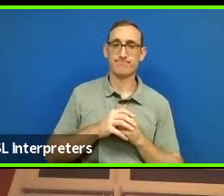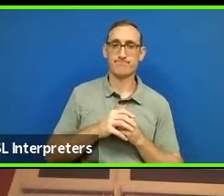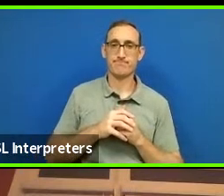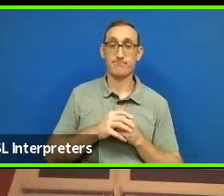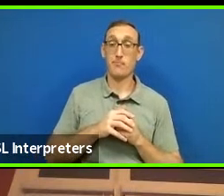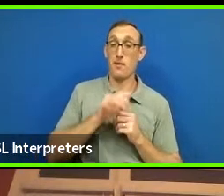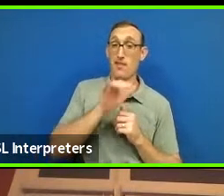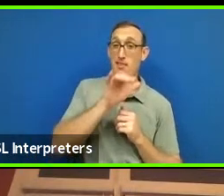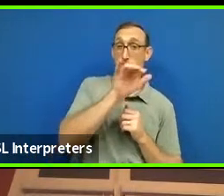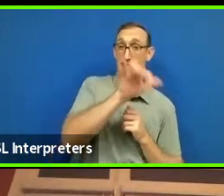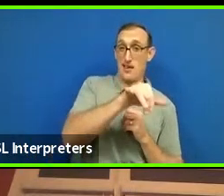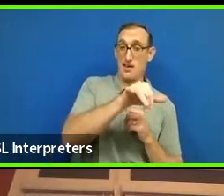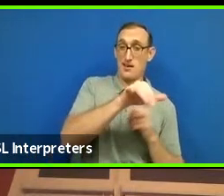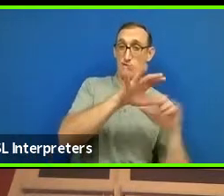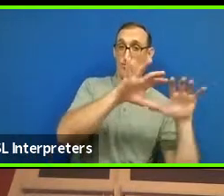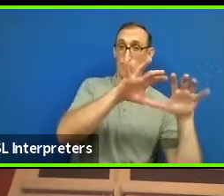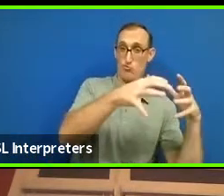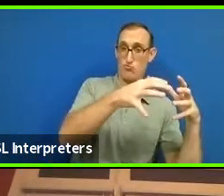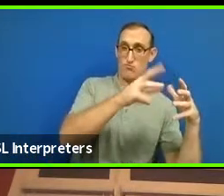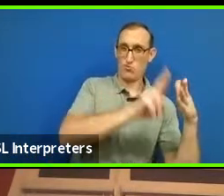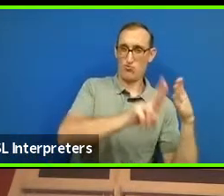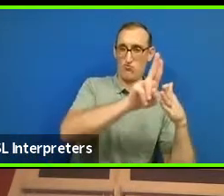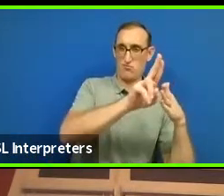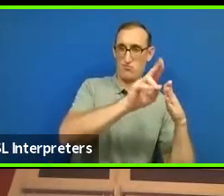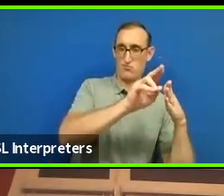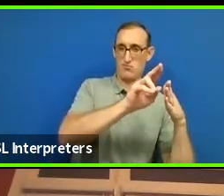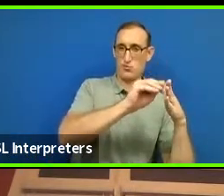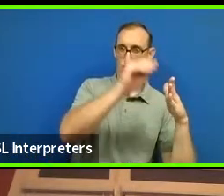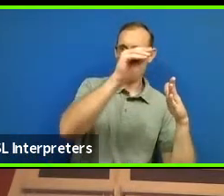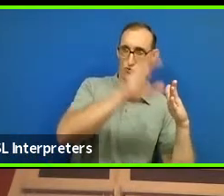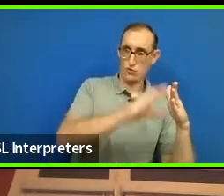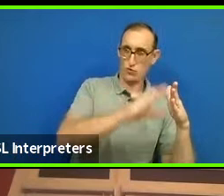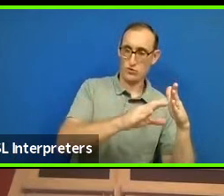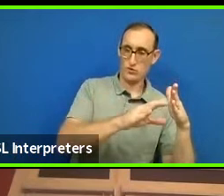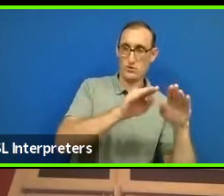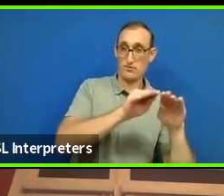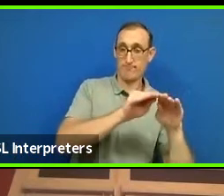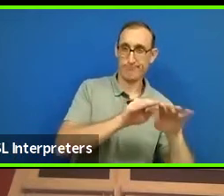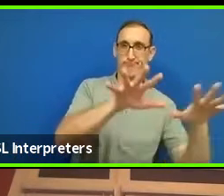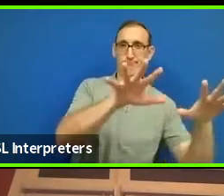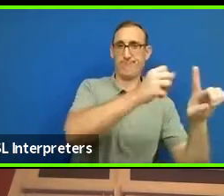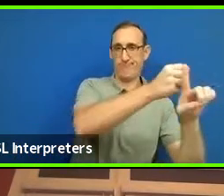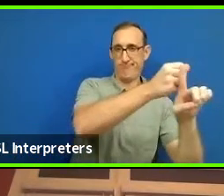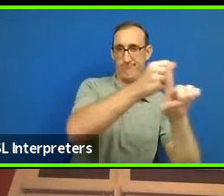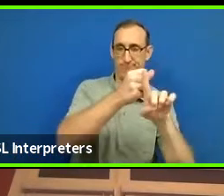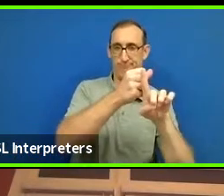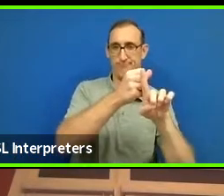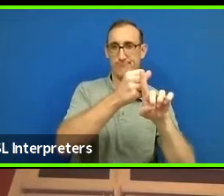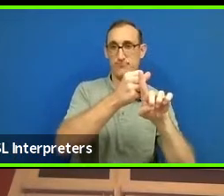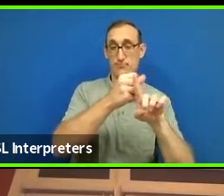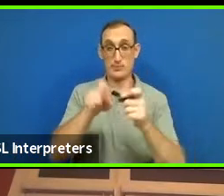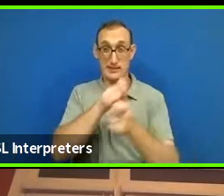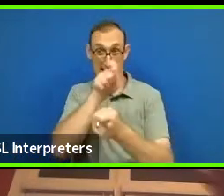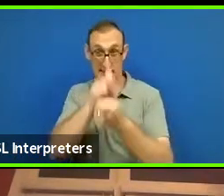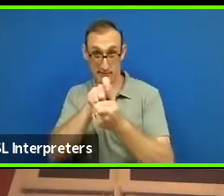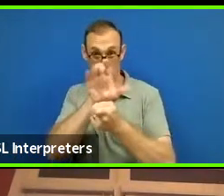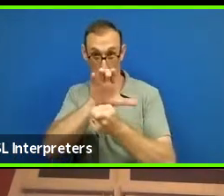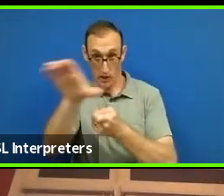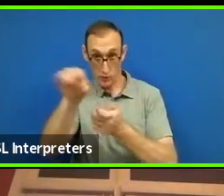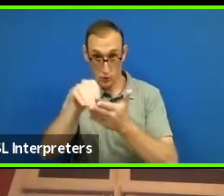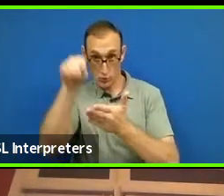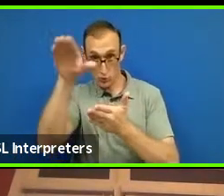we will have our own subset of data to utilize moving forward and seeing how